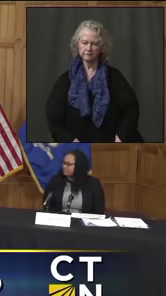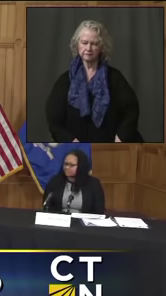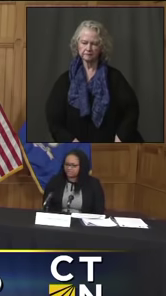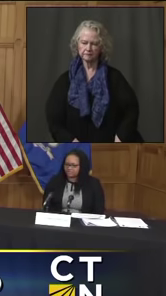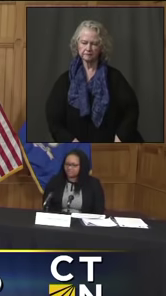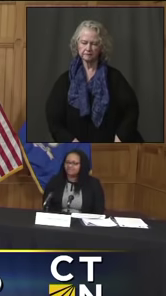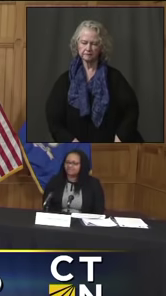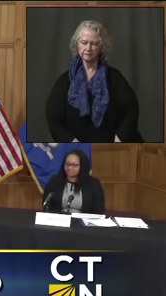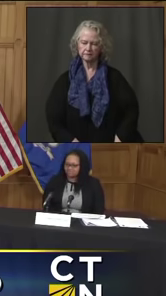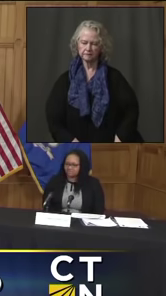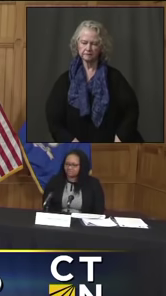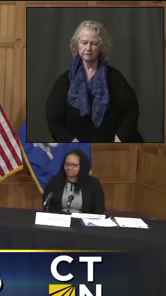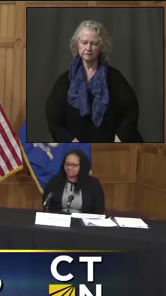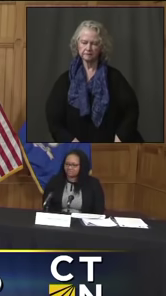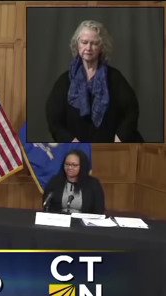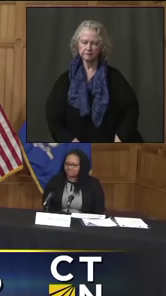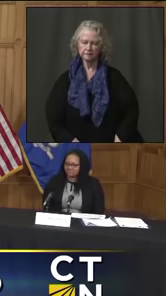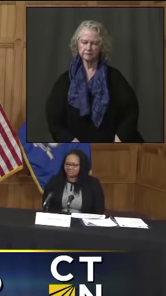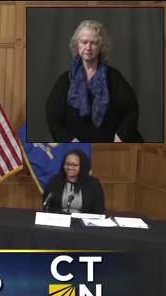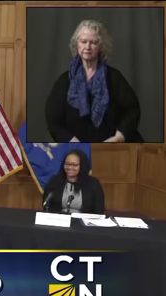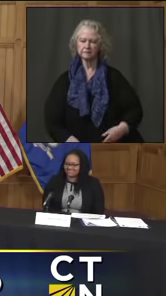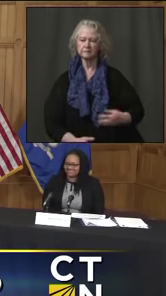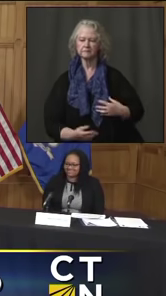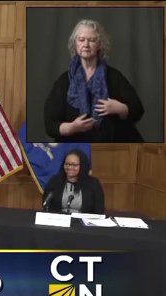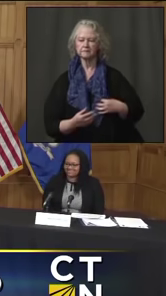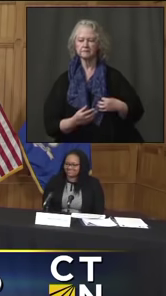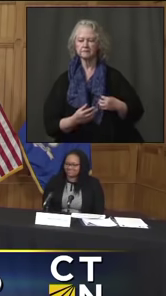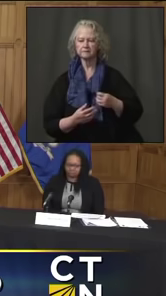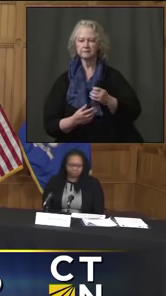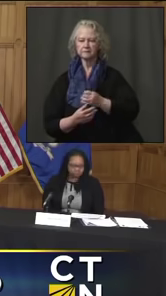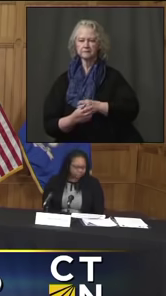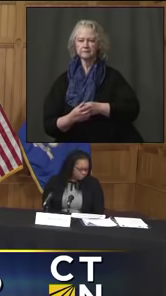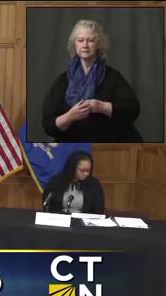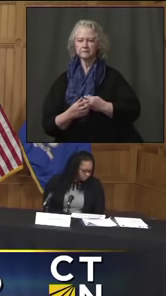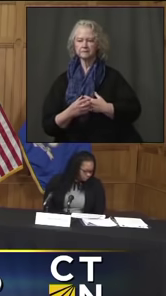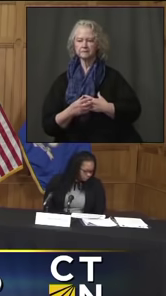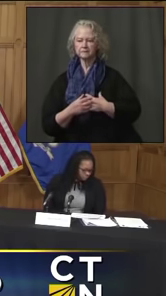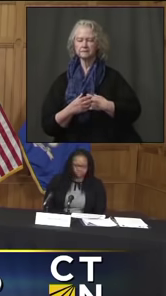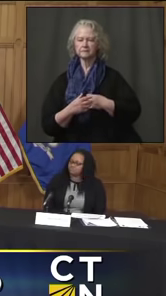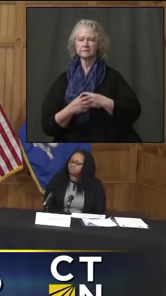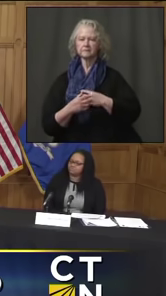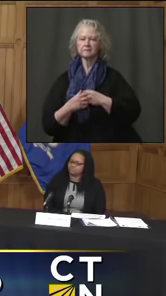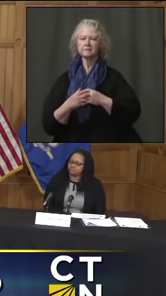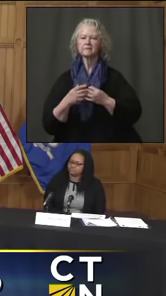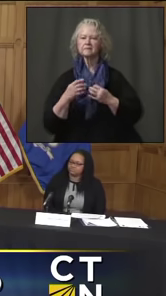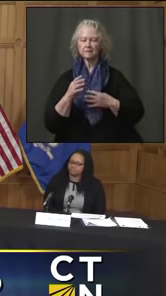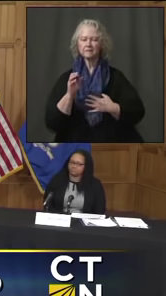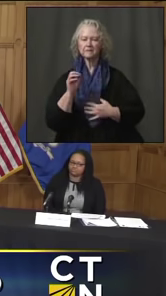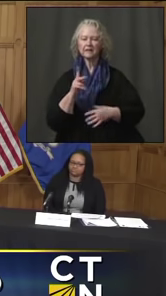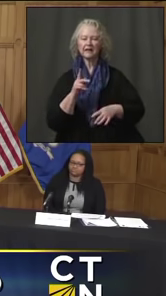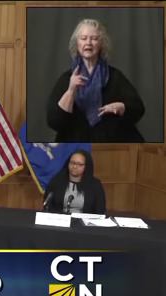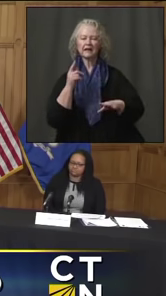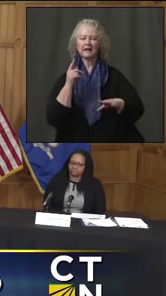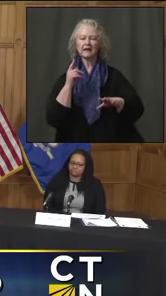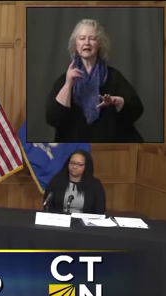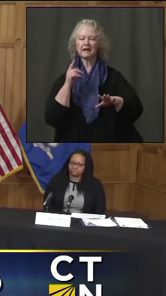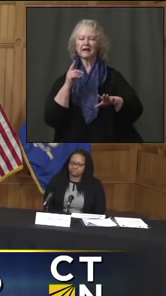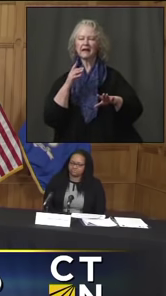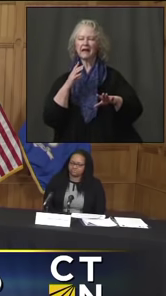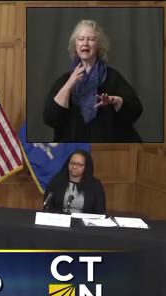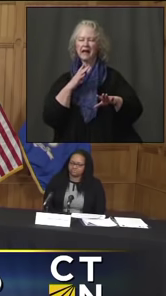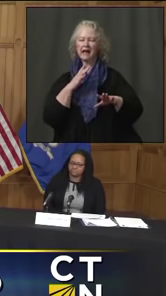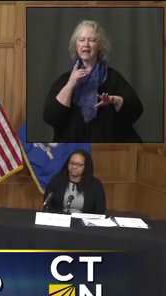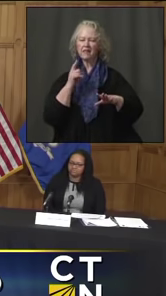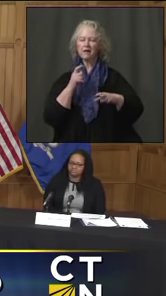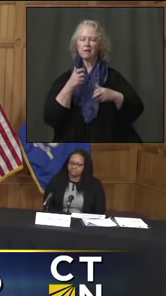Team, stand by. Okay, Josh, you can hear us or no? All right, all right. I can Chris, hear you. Chris, we got you. I think we had the same issue